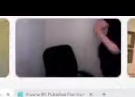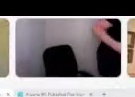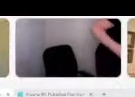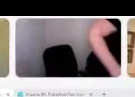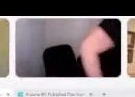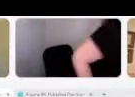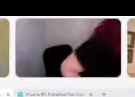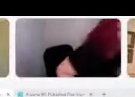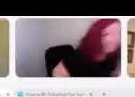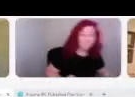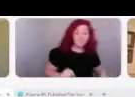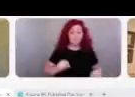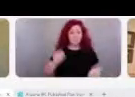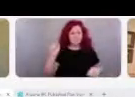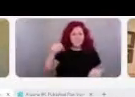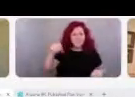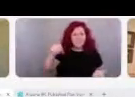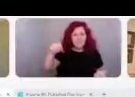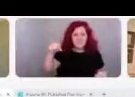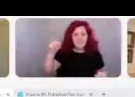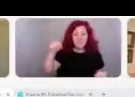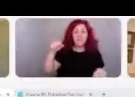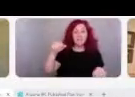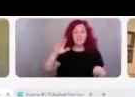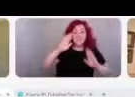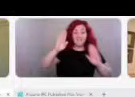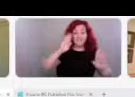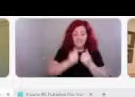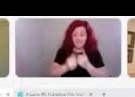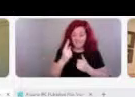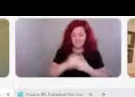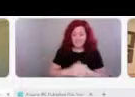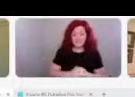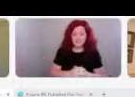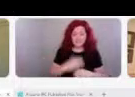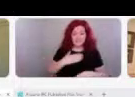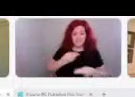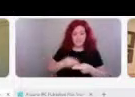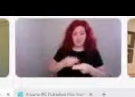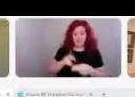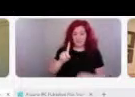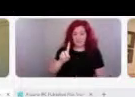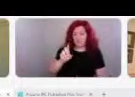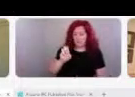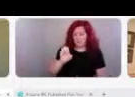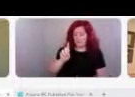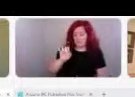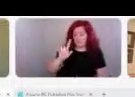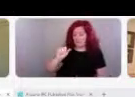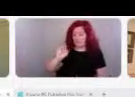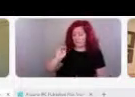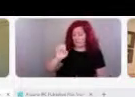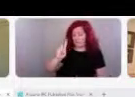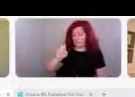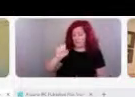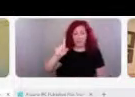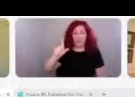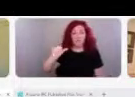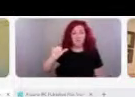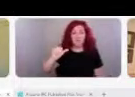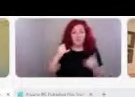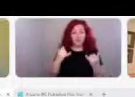oh yes uh hi everyone uh my name is adiel negila uh